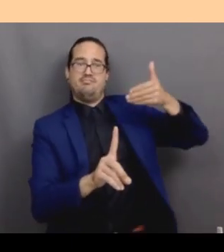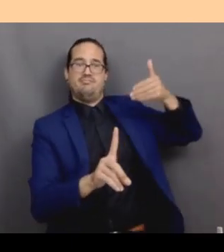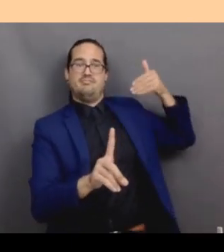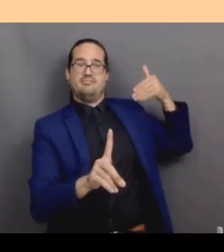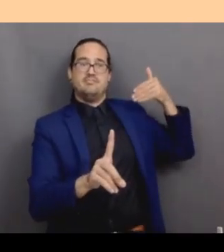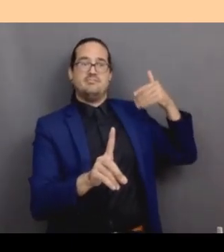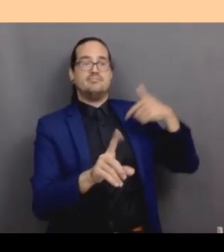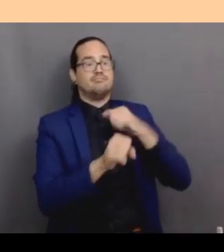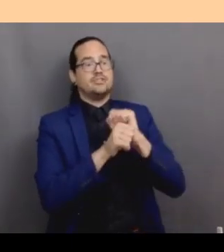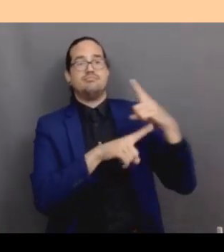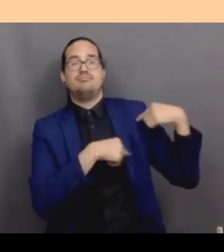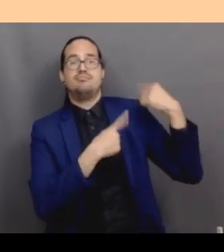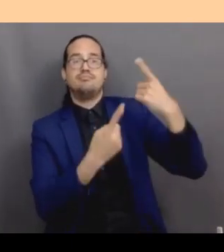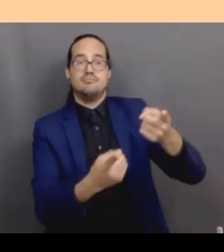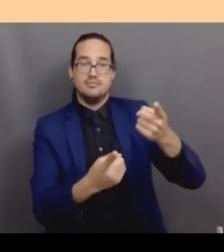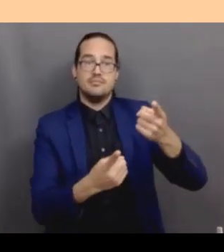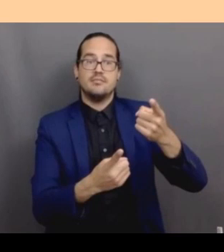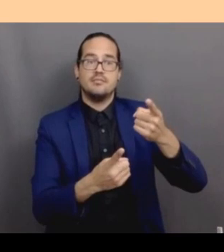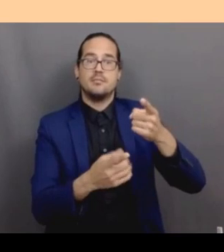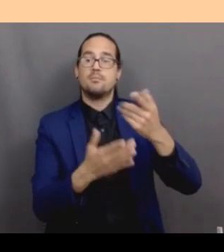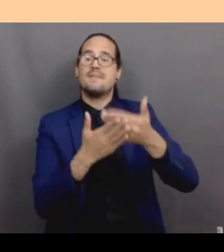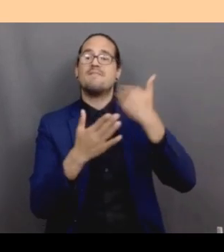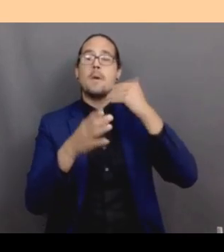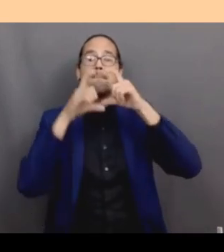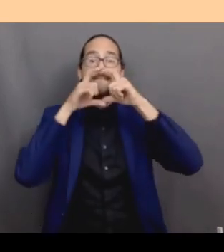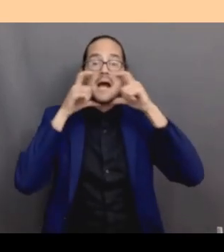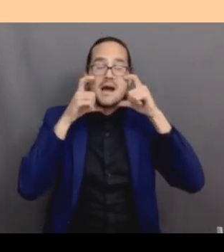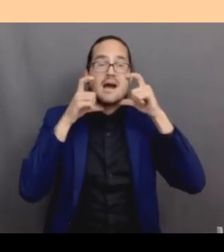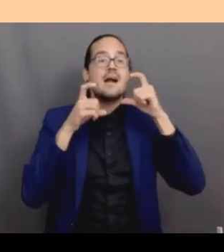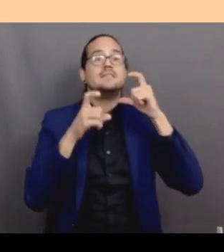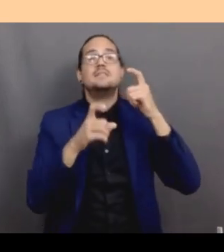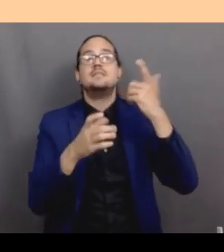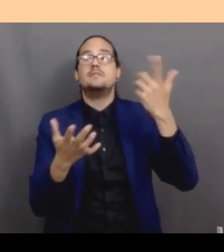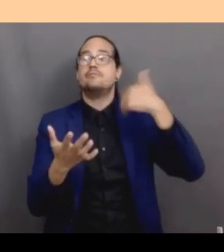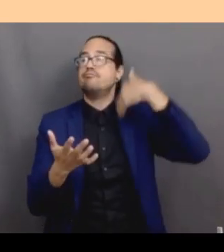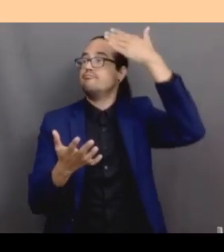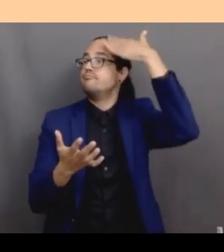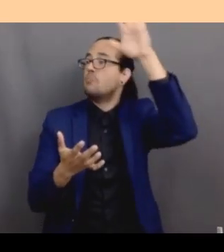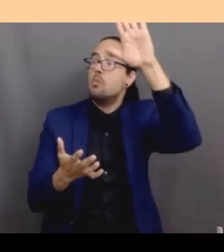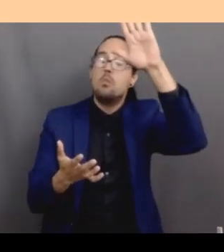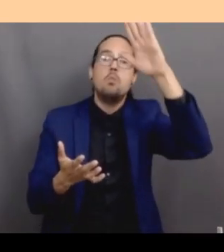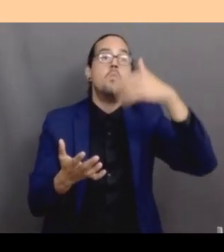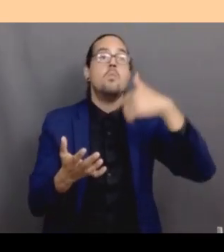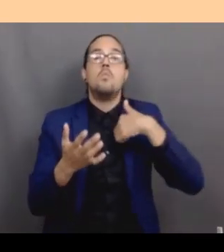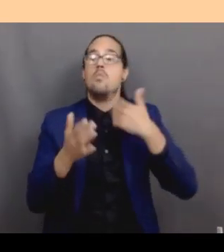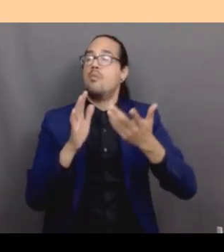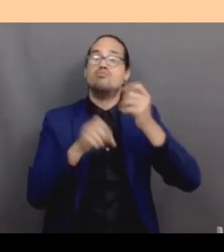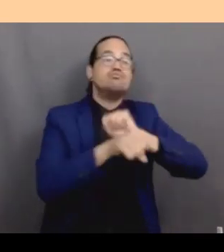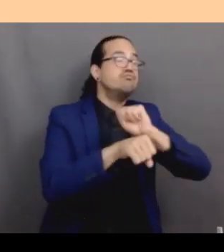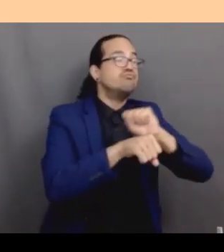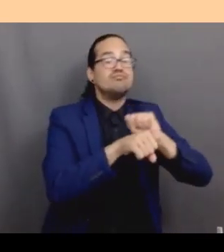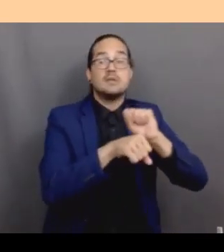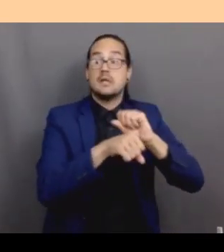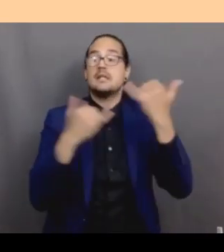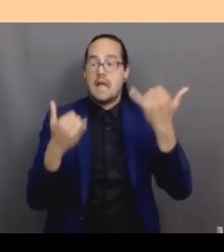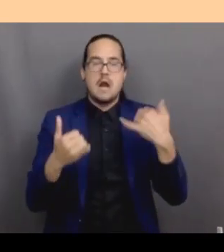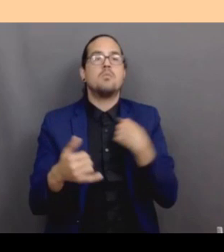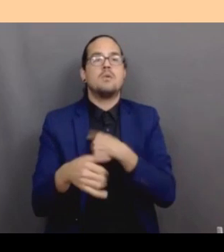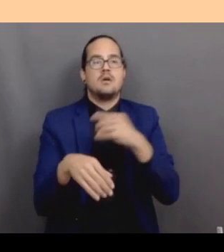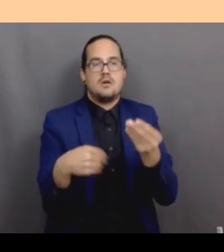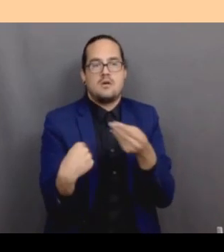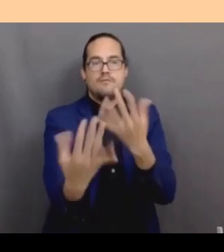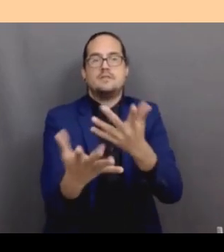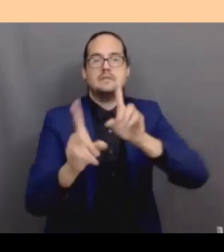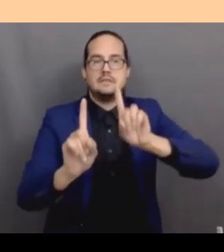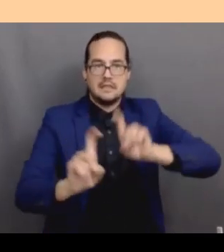and may be unaware. We have, when we recently tested a group of household contacts, and we tested it because of the type of exposure that